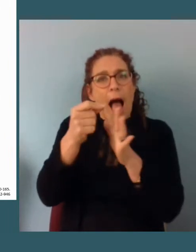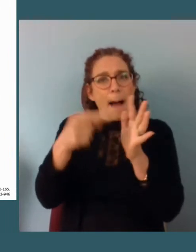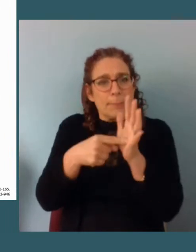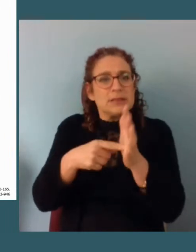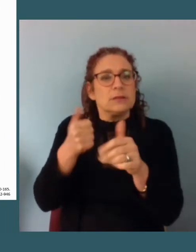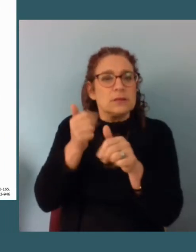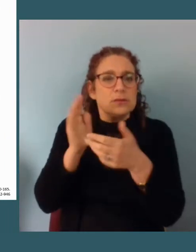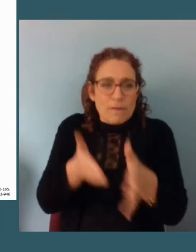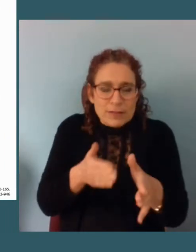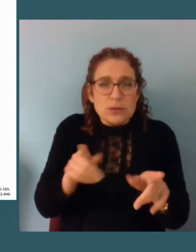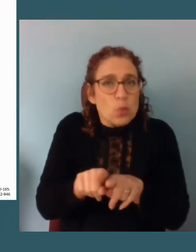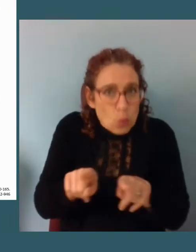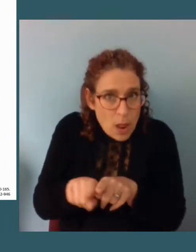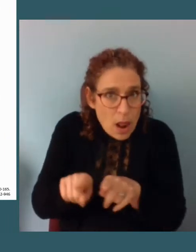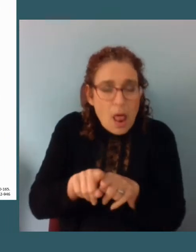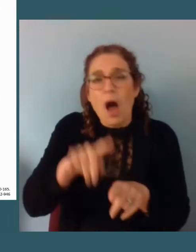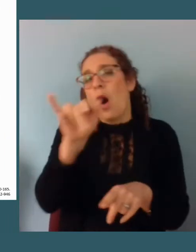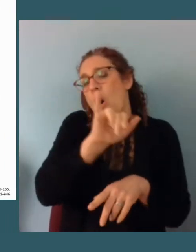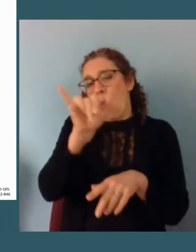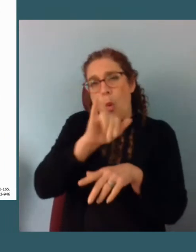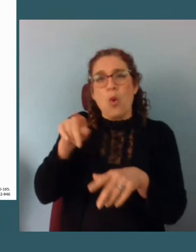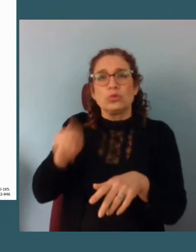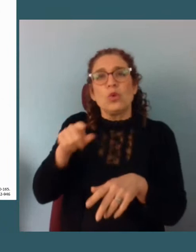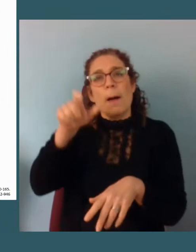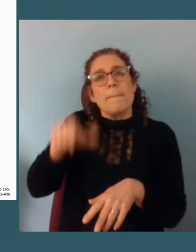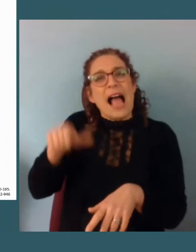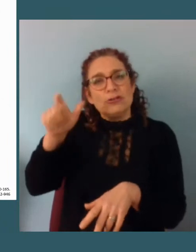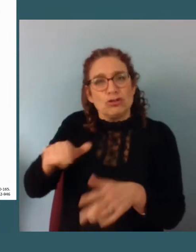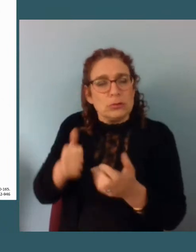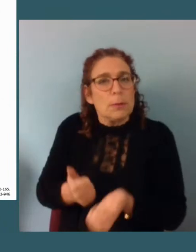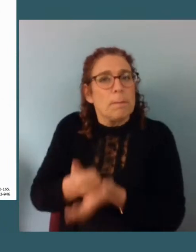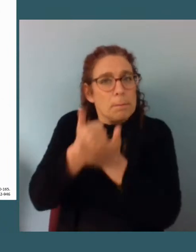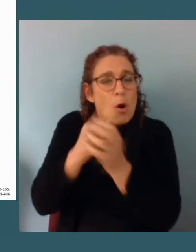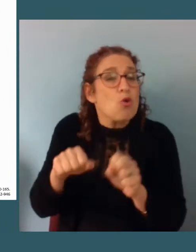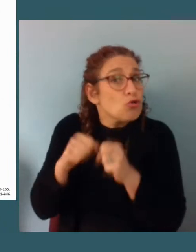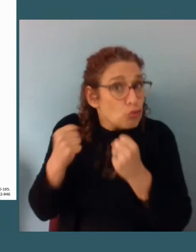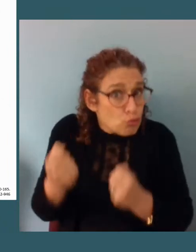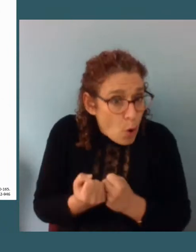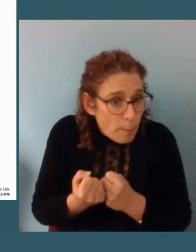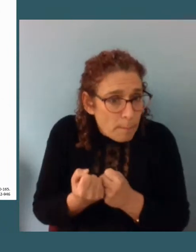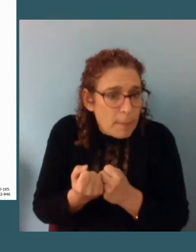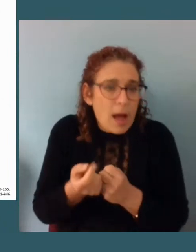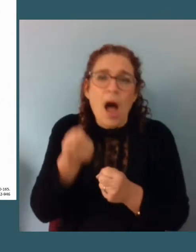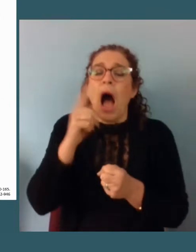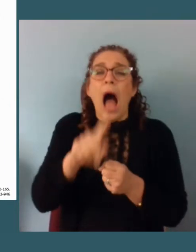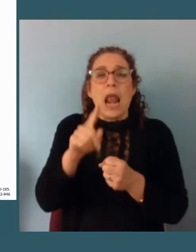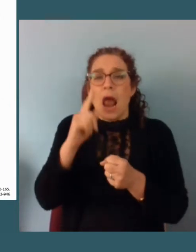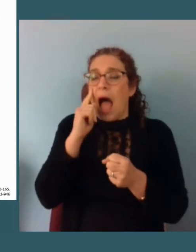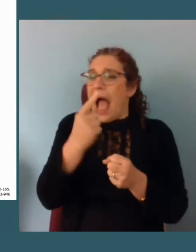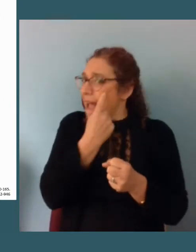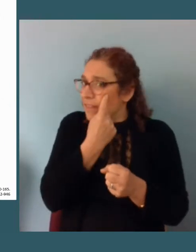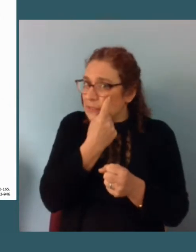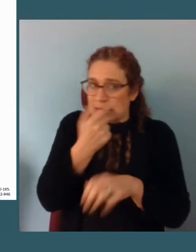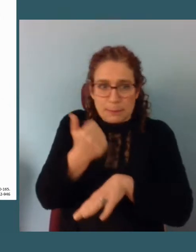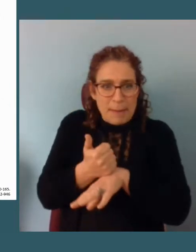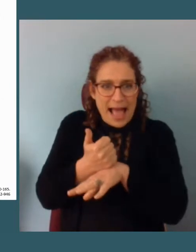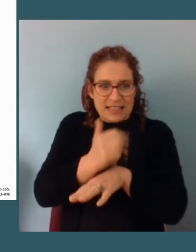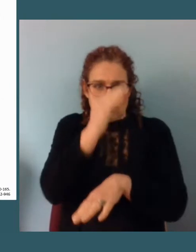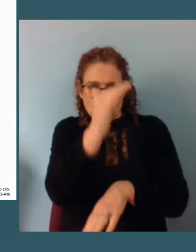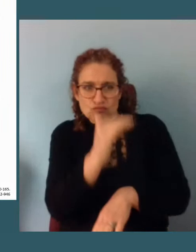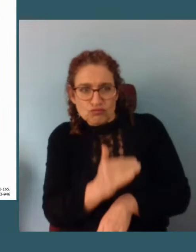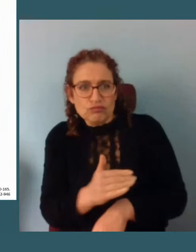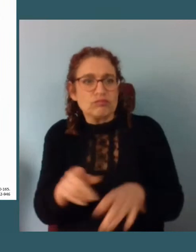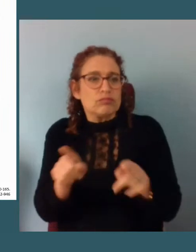You can recommend them to patient support groups. And I've linked to some of the evidence base here. So we know that being a